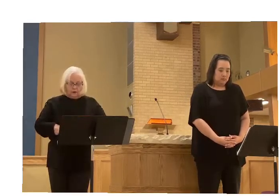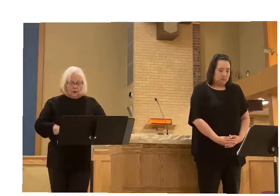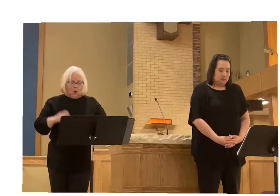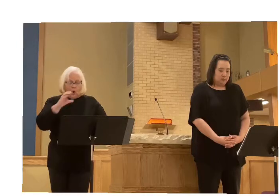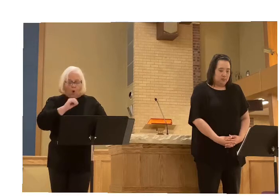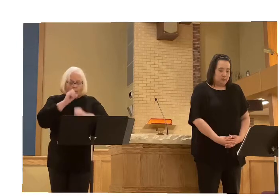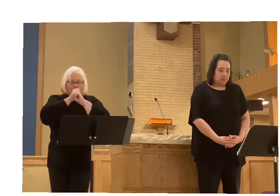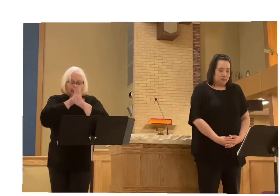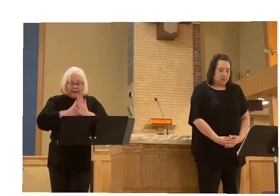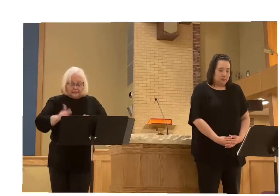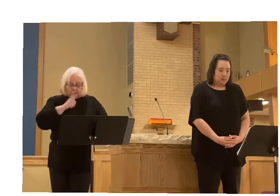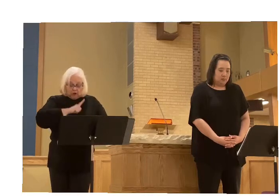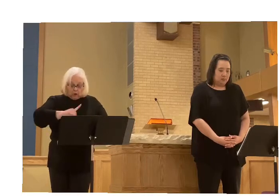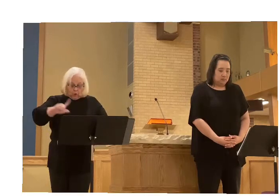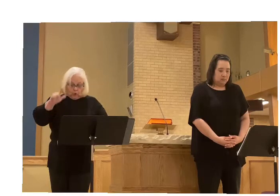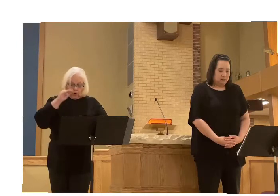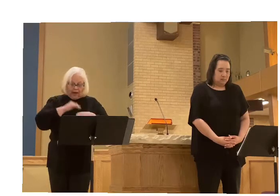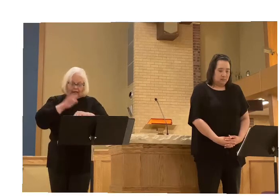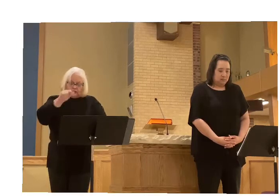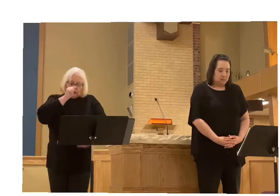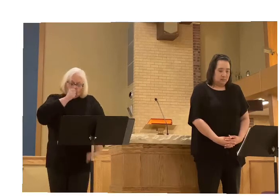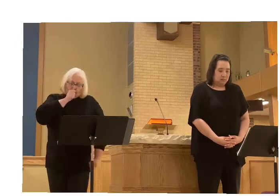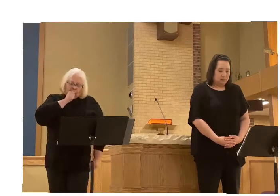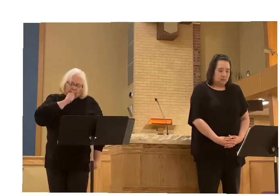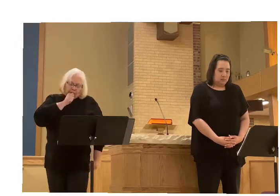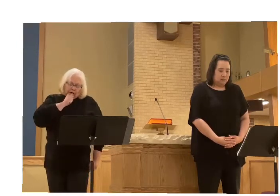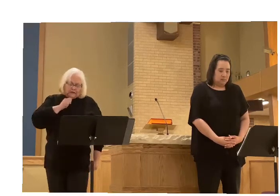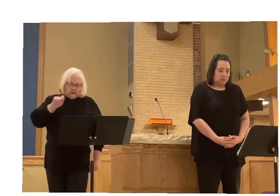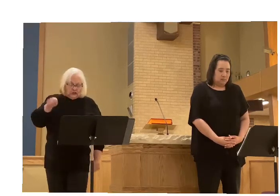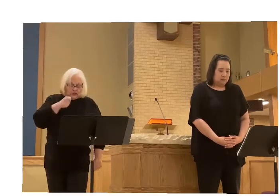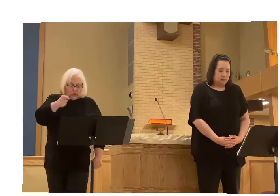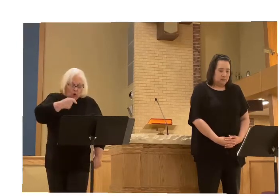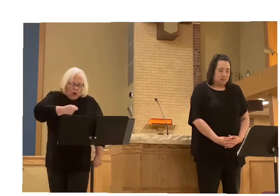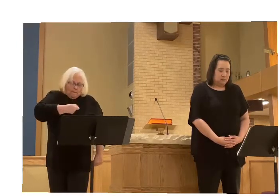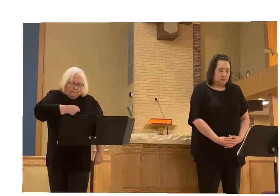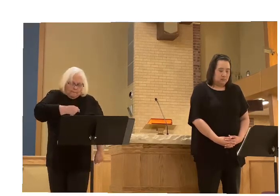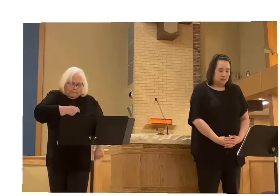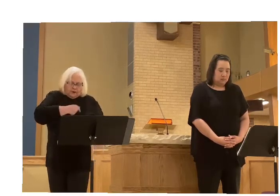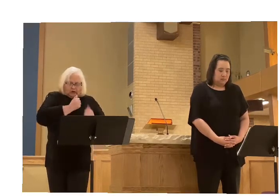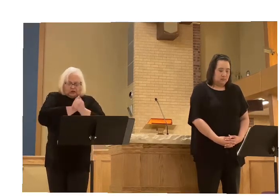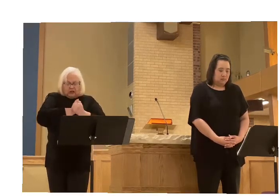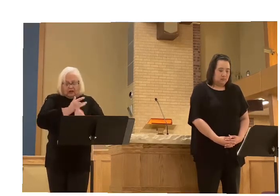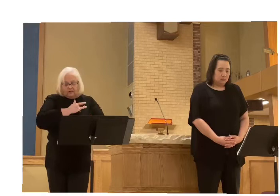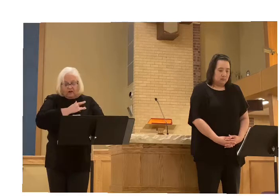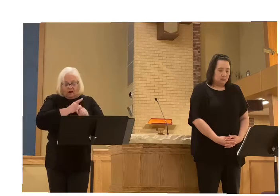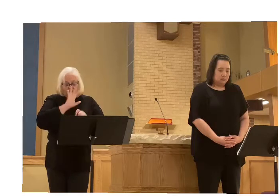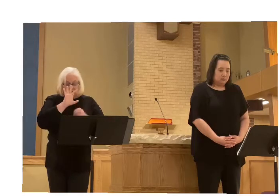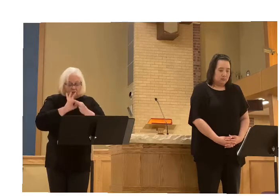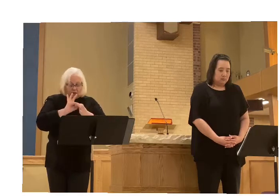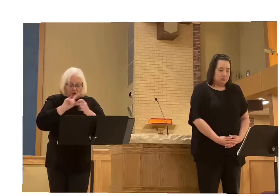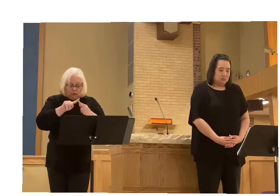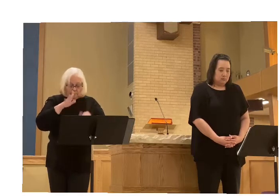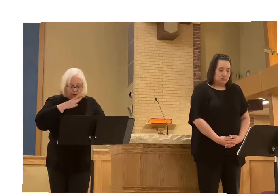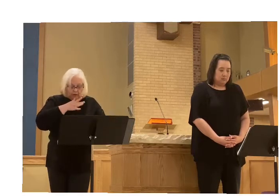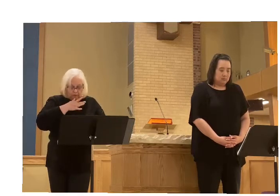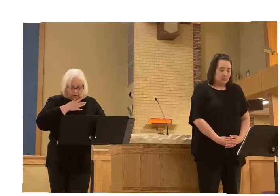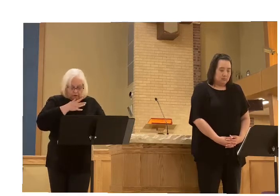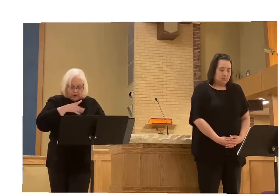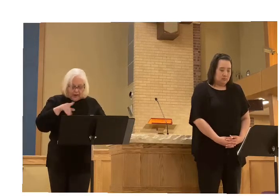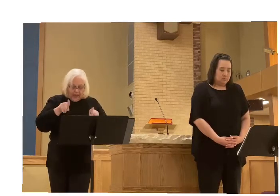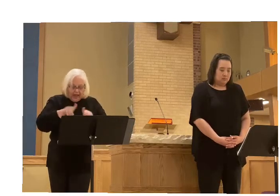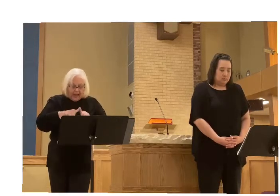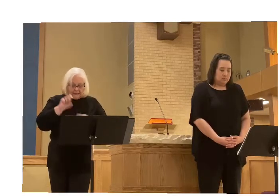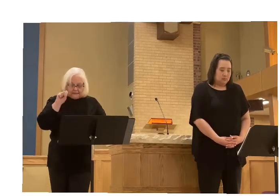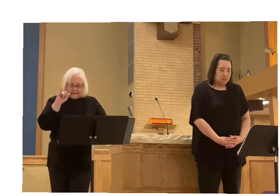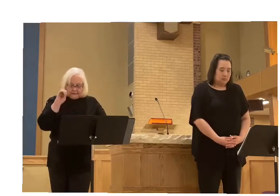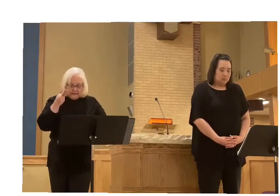O blessed Lord, at your passion, a sword of sorrow pierced the loving heart of your mother, as Simeon had foretold. Grant